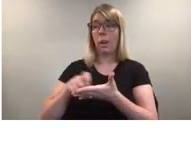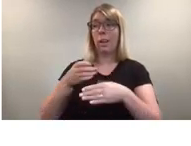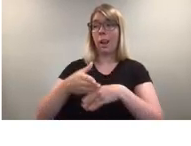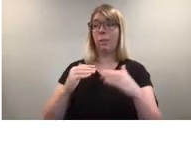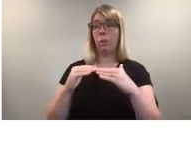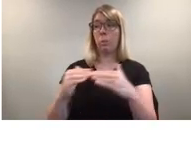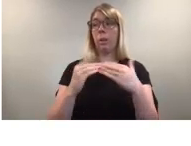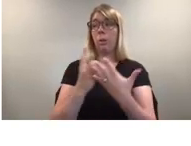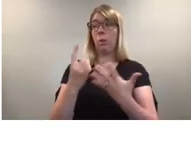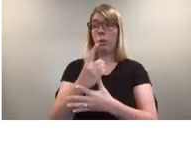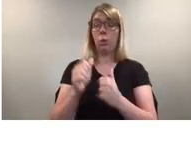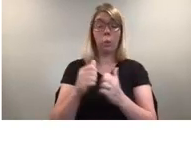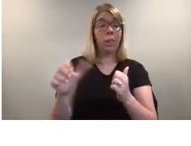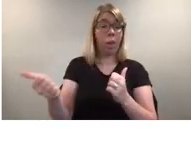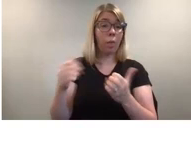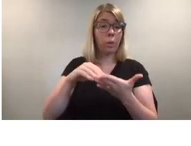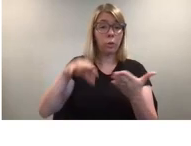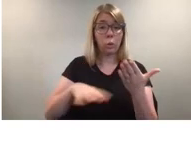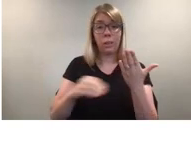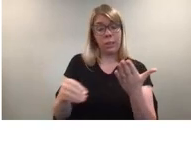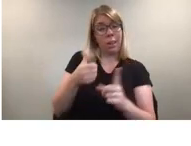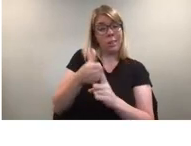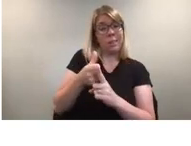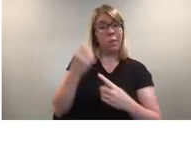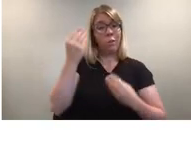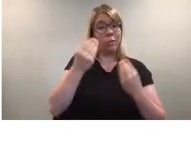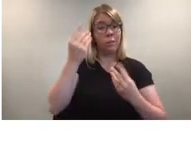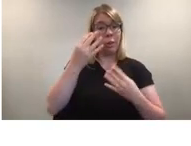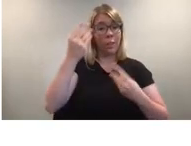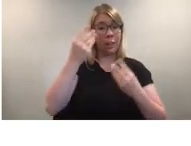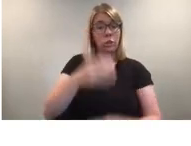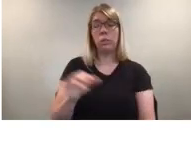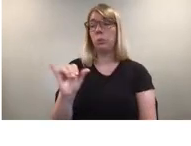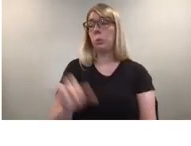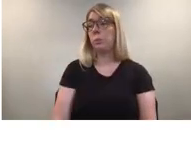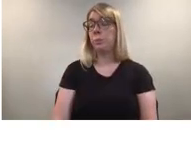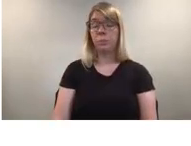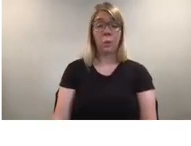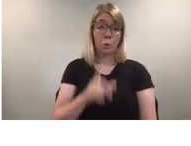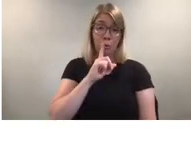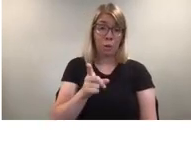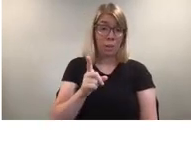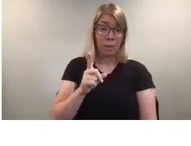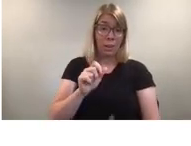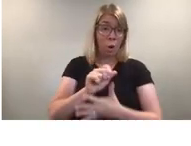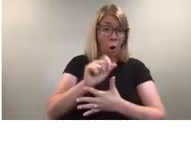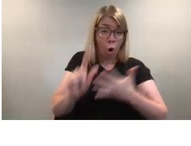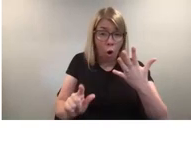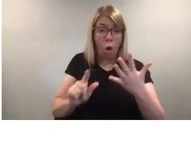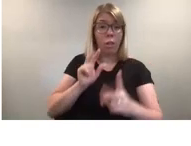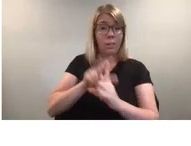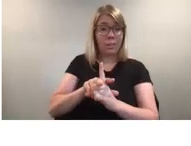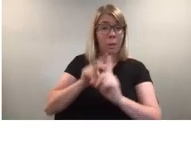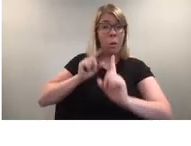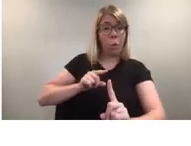think you all mentioned several of those examples in there. And I think what really all of these assignments really work towards giving